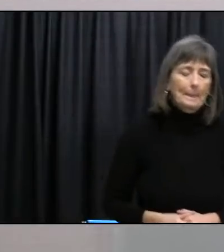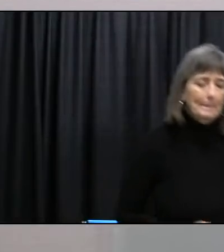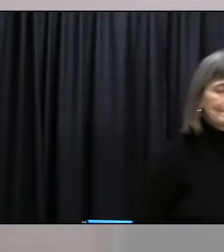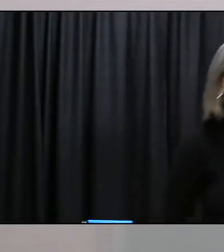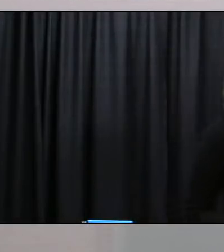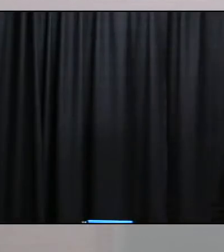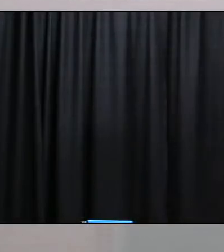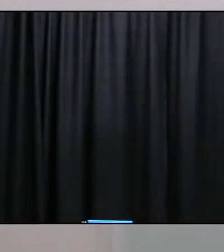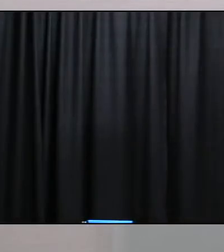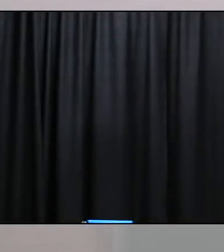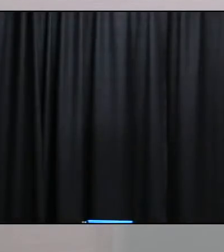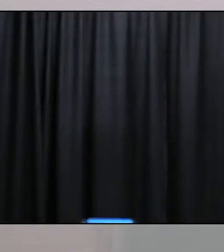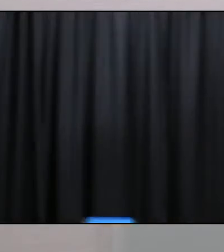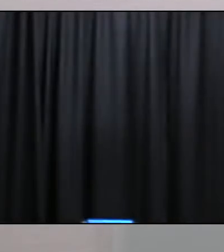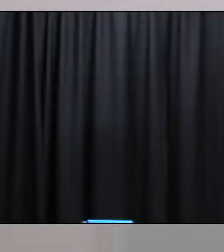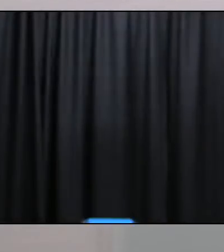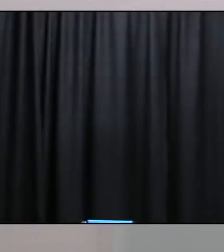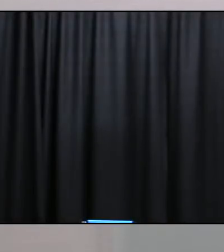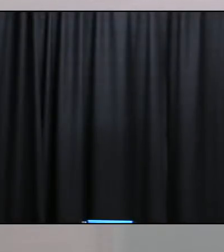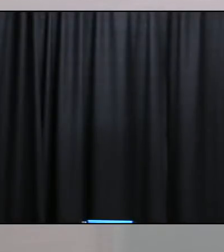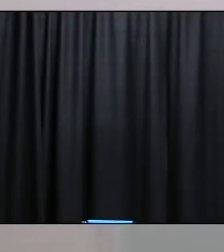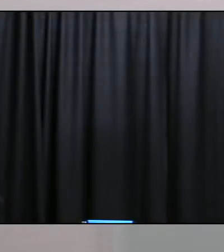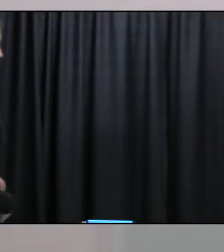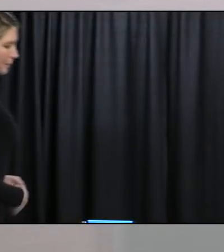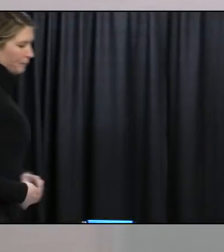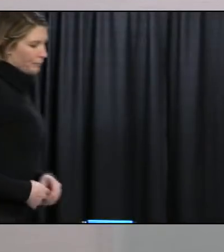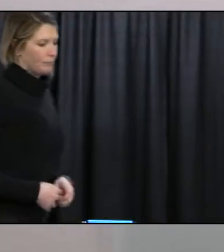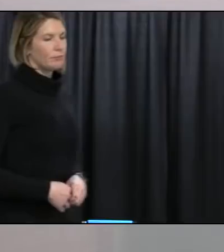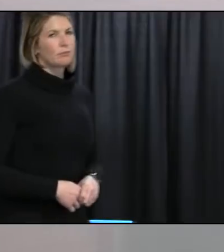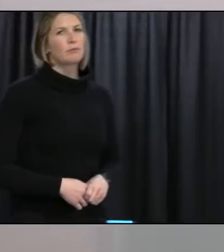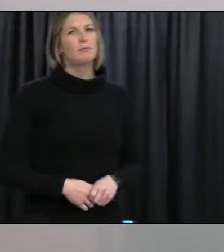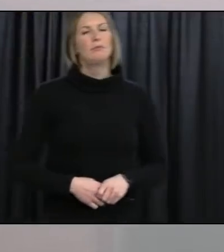Our next questions are for Peter Cowan with CBC. Please go ahead.